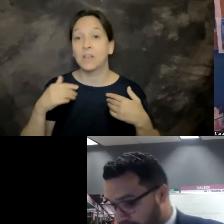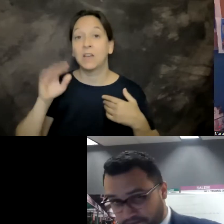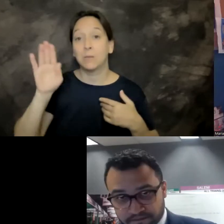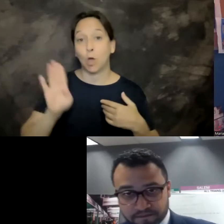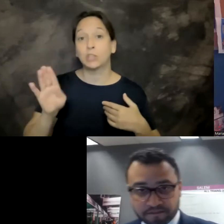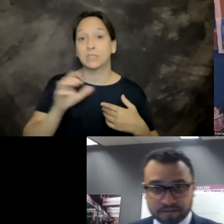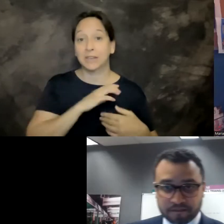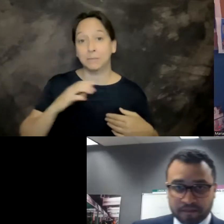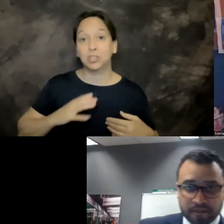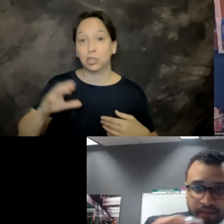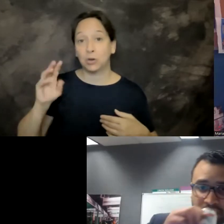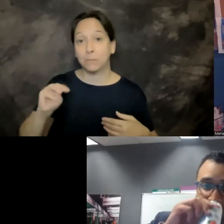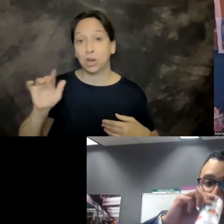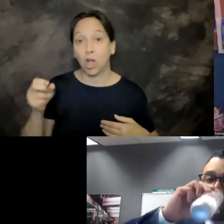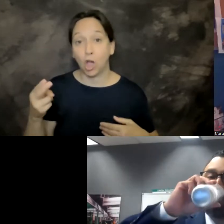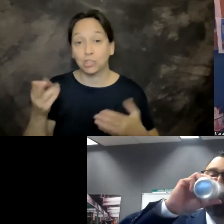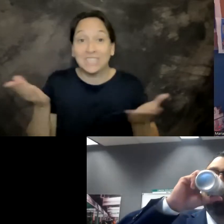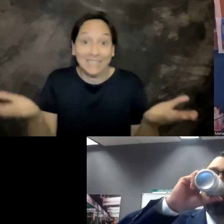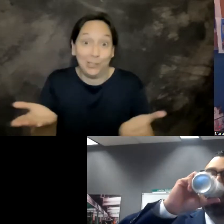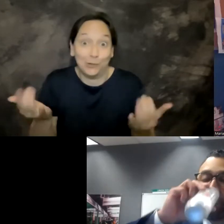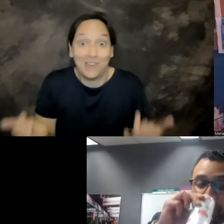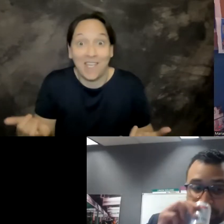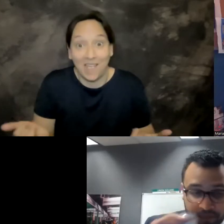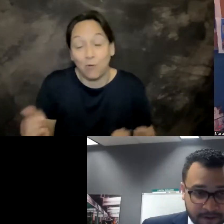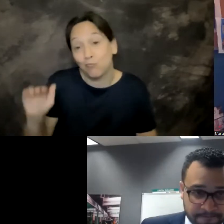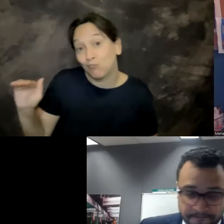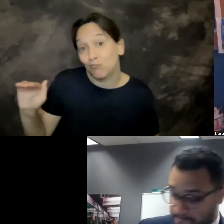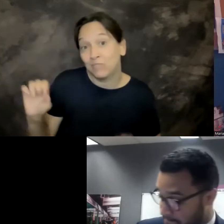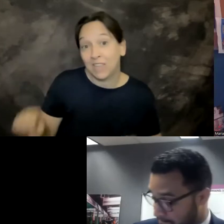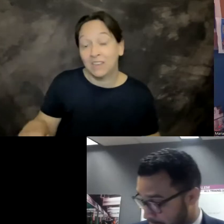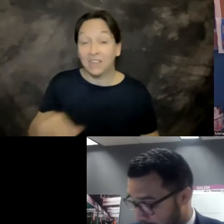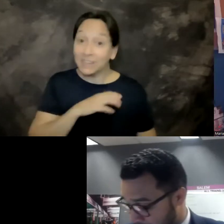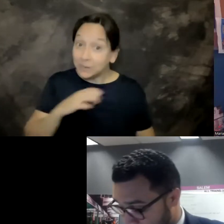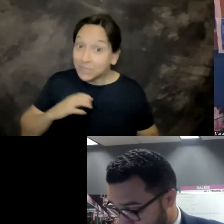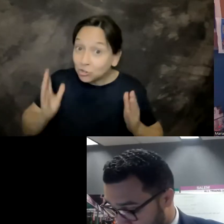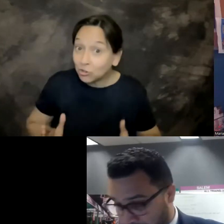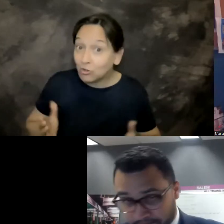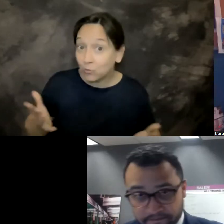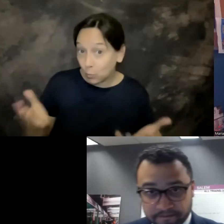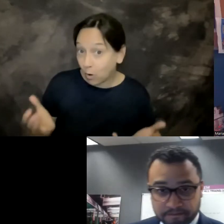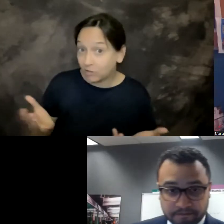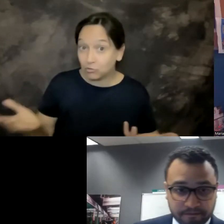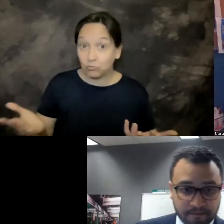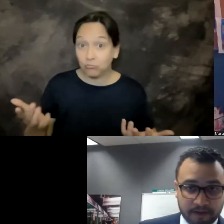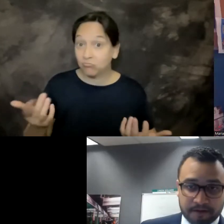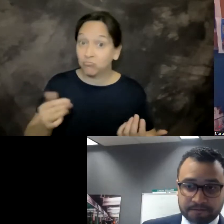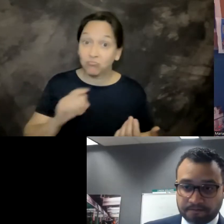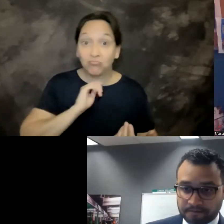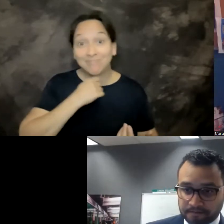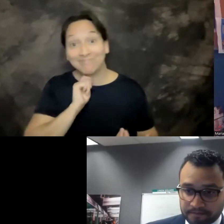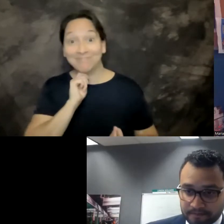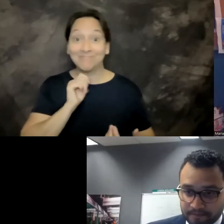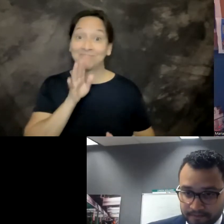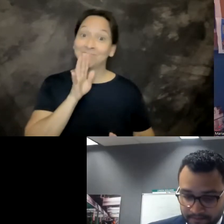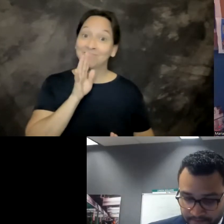Commissioner McCosh is in the call right now. Commissioner McCosh, if you would like to come off mute and say a few words, please do so.